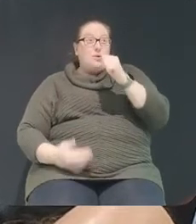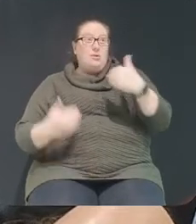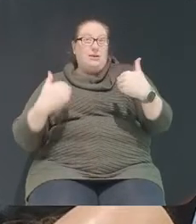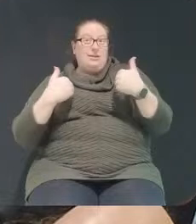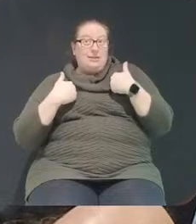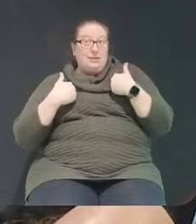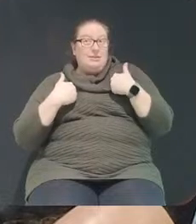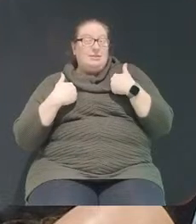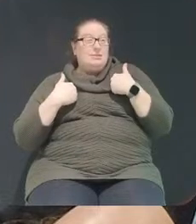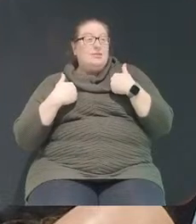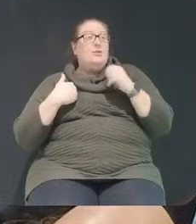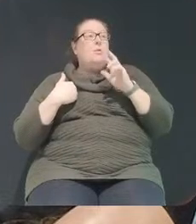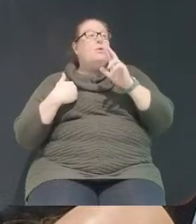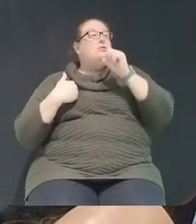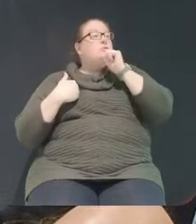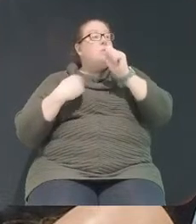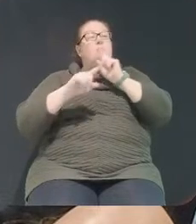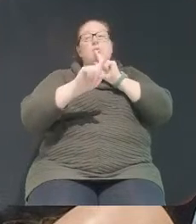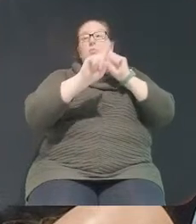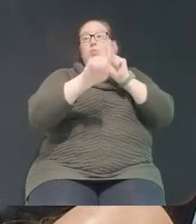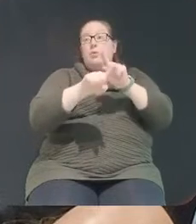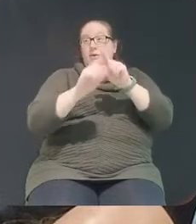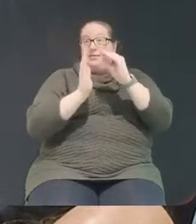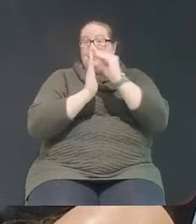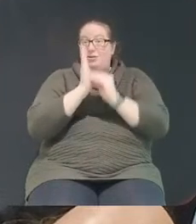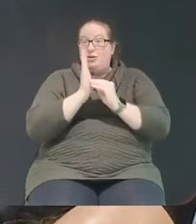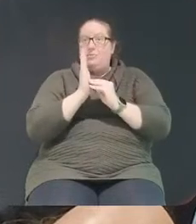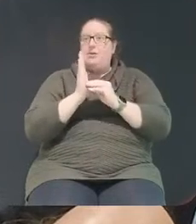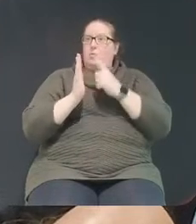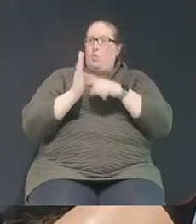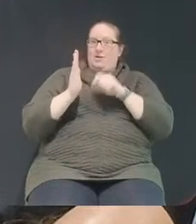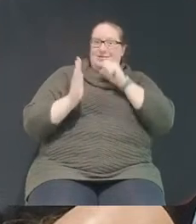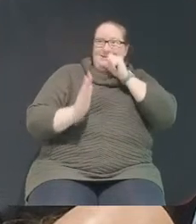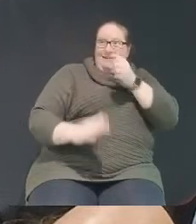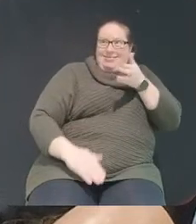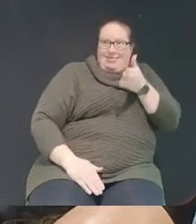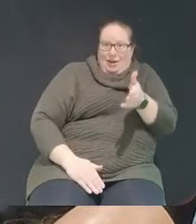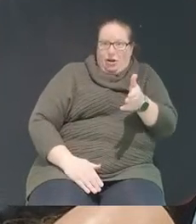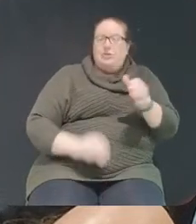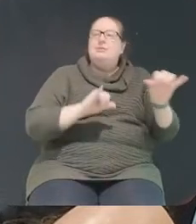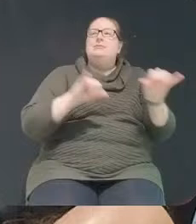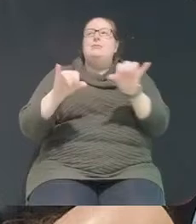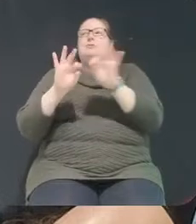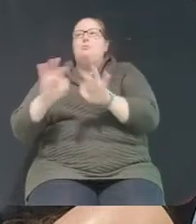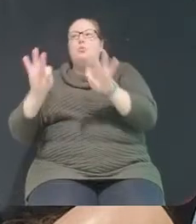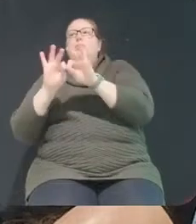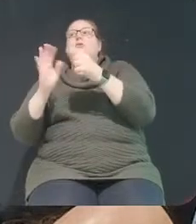not reported in a document is just as important as what was included.